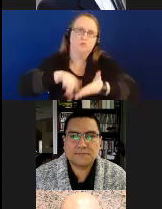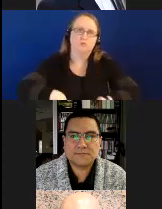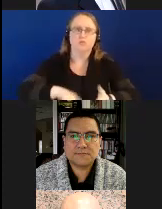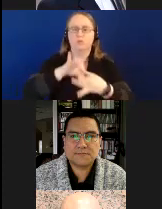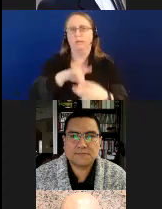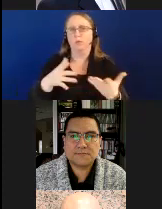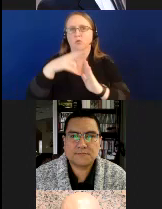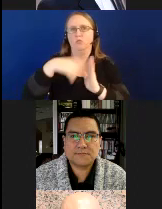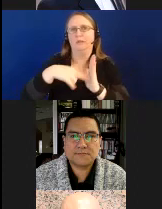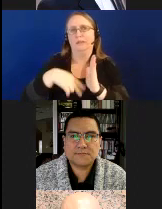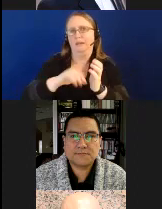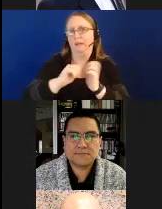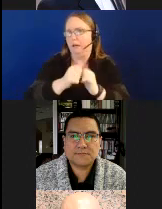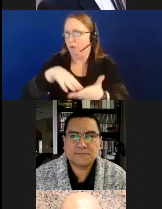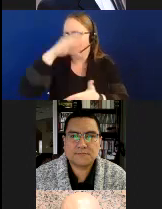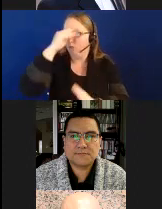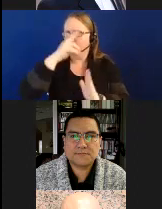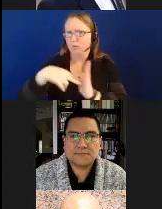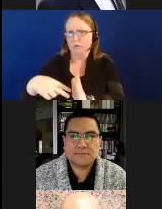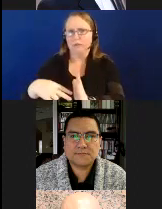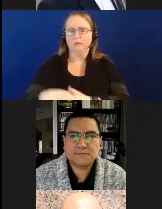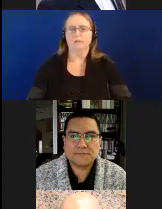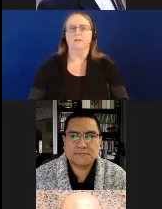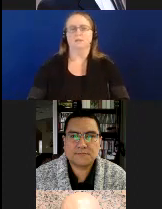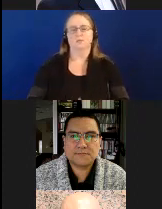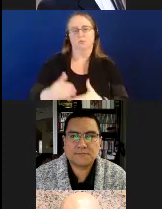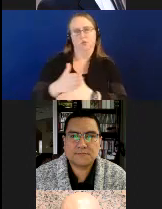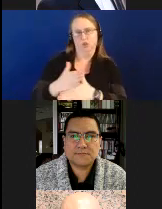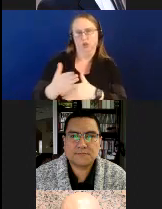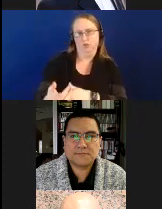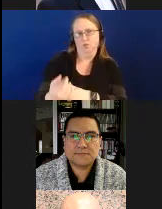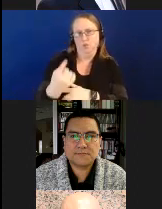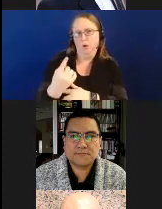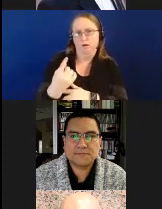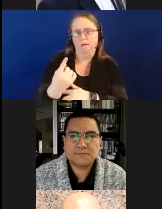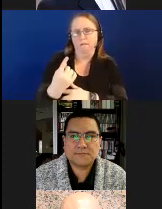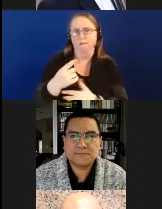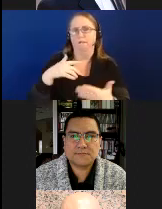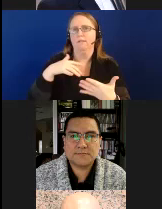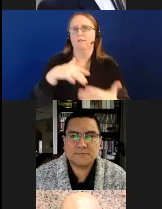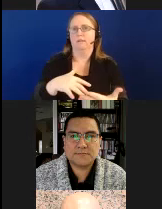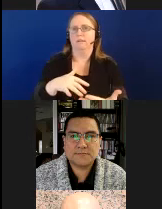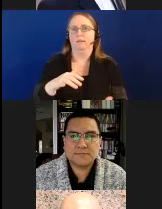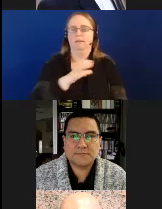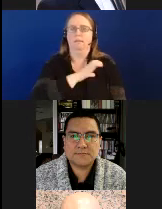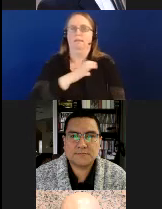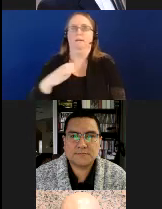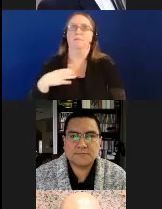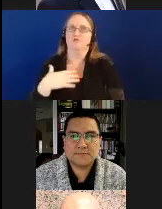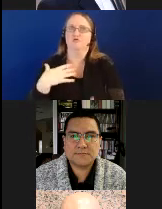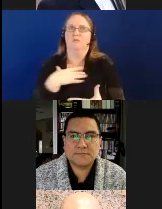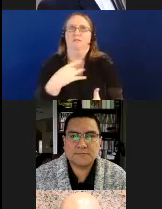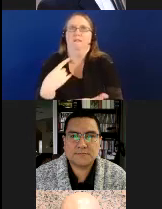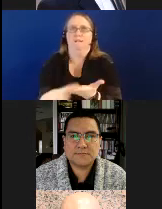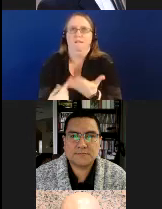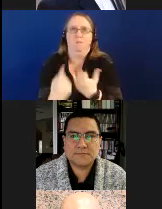and how students learn how to read. Right? And I'm going to share one with you that is a study that the commissioner particularly likes to talk about. It's one of